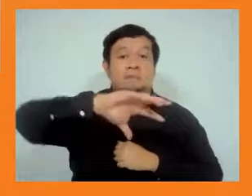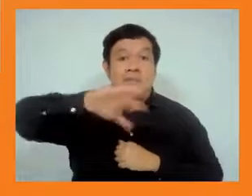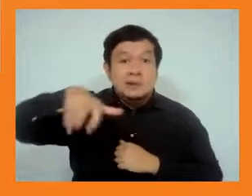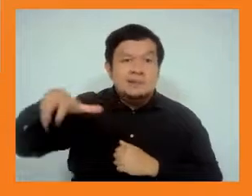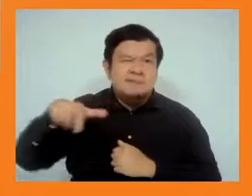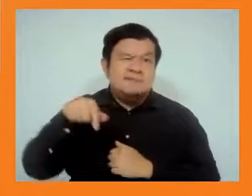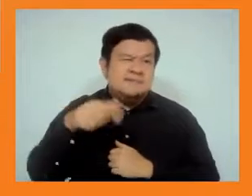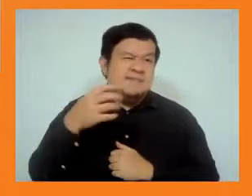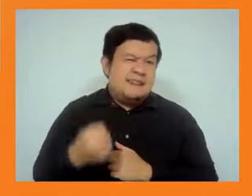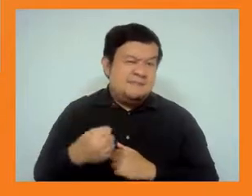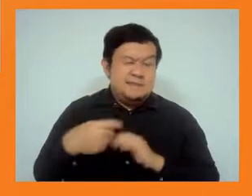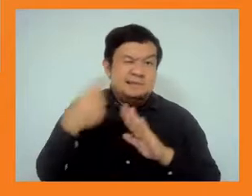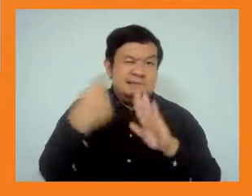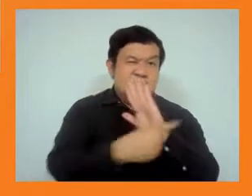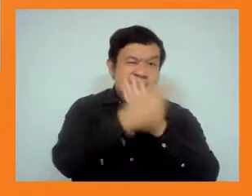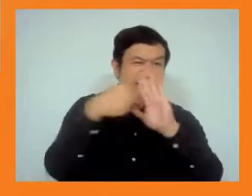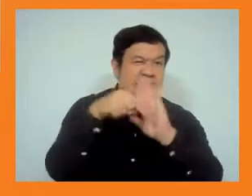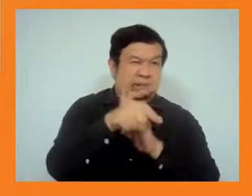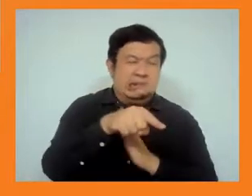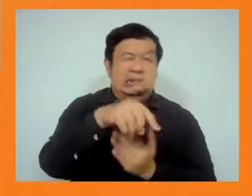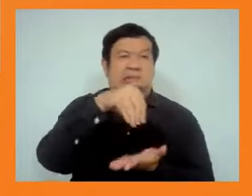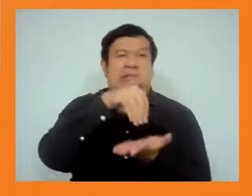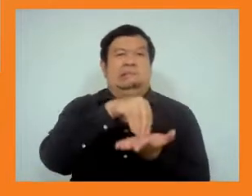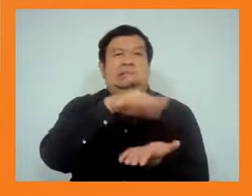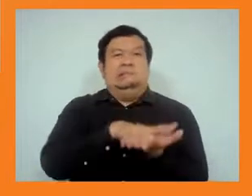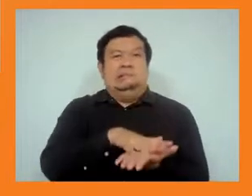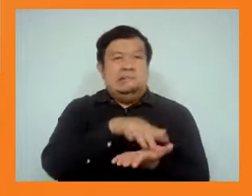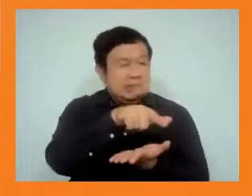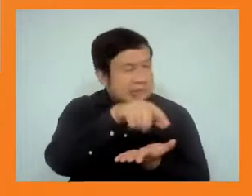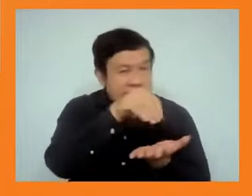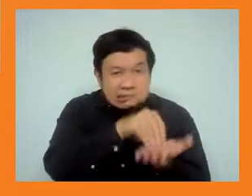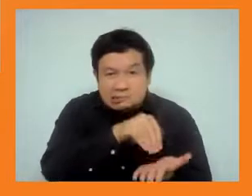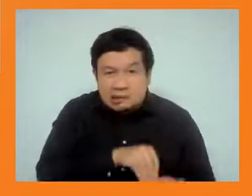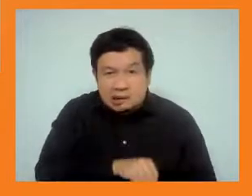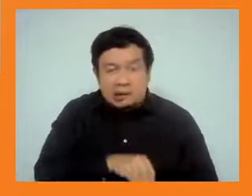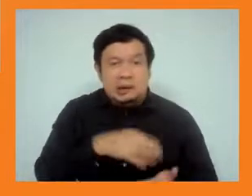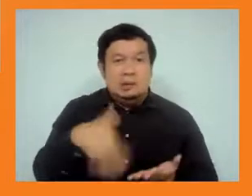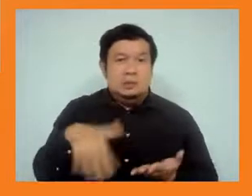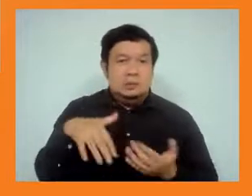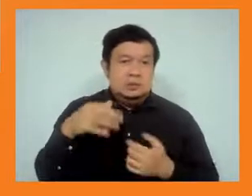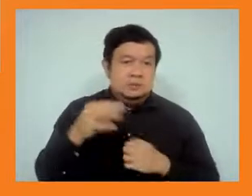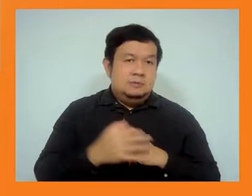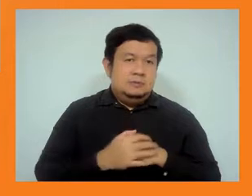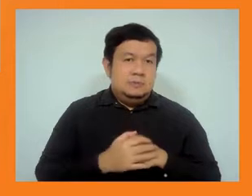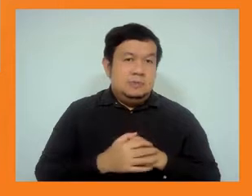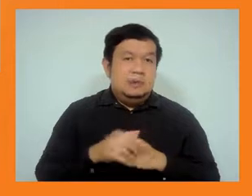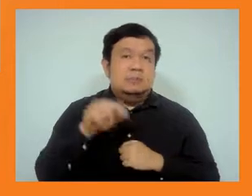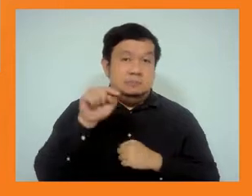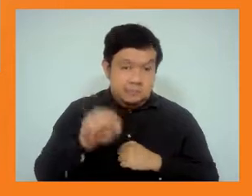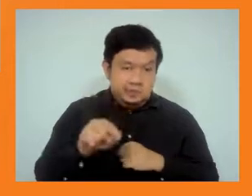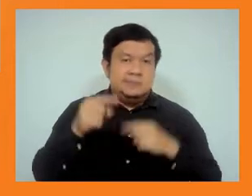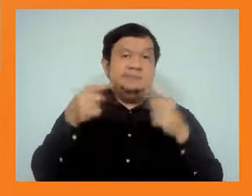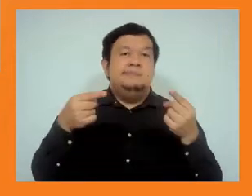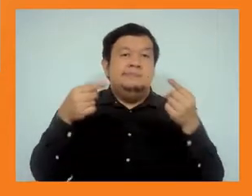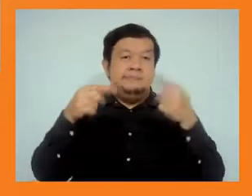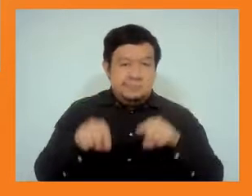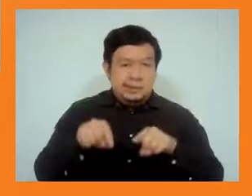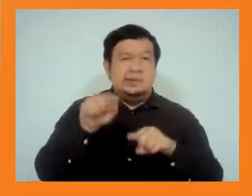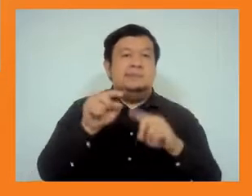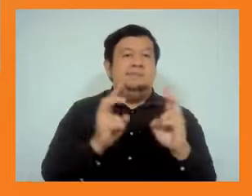huge amount of tourism money. And this is the greatest elephant gathering in Sri Lanka. And according to